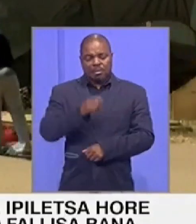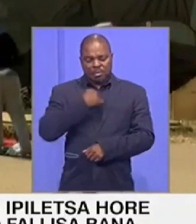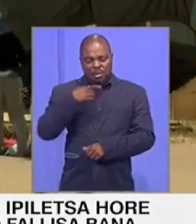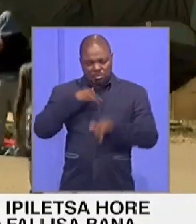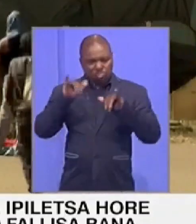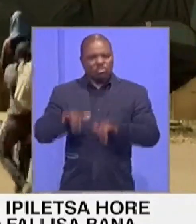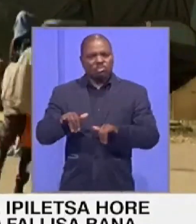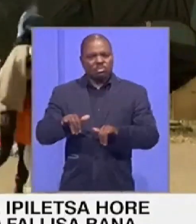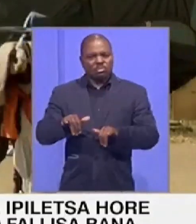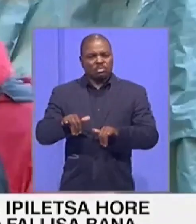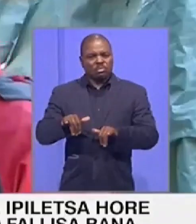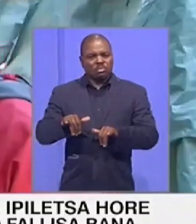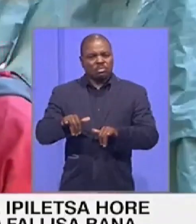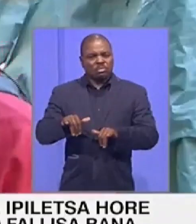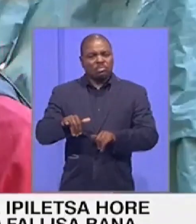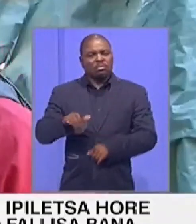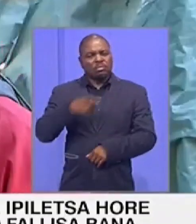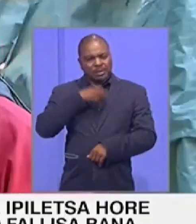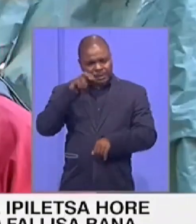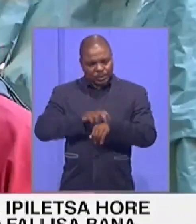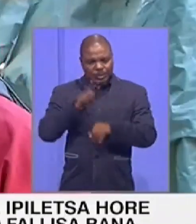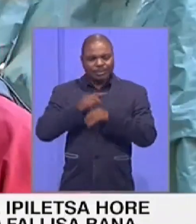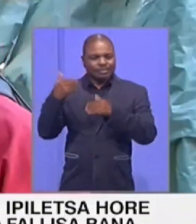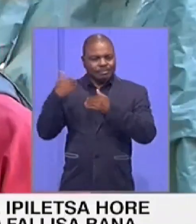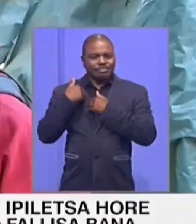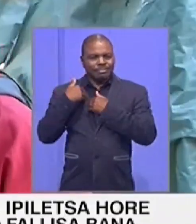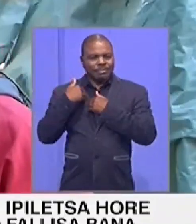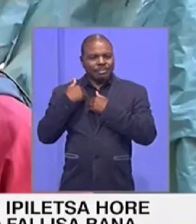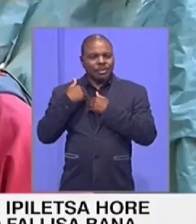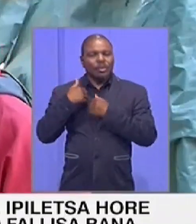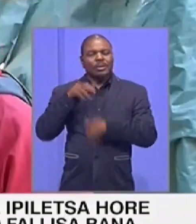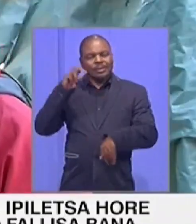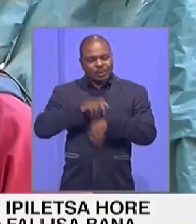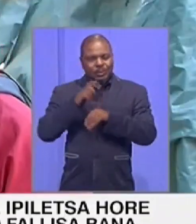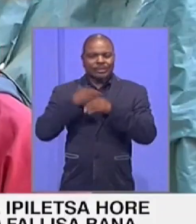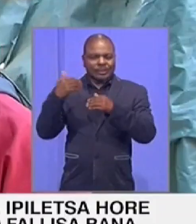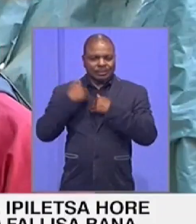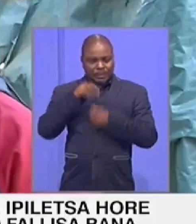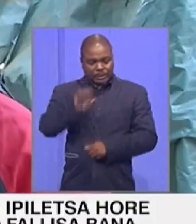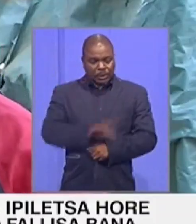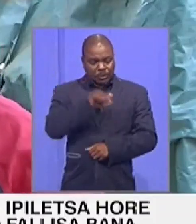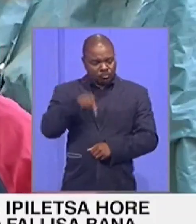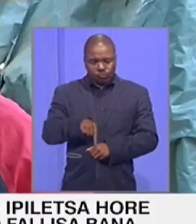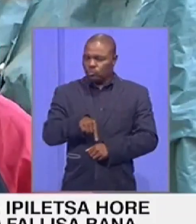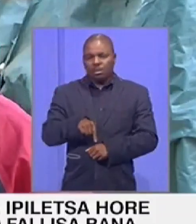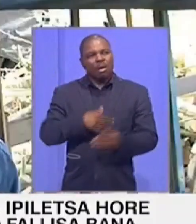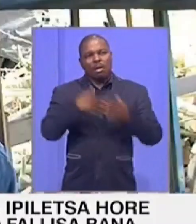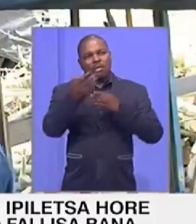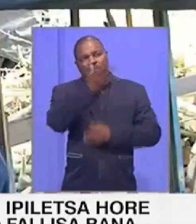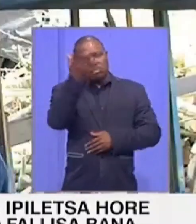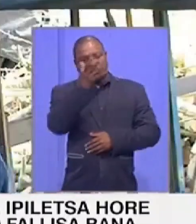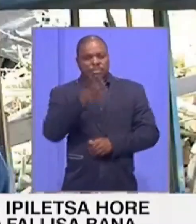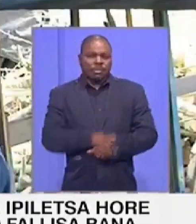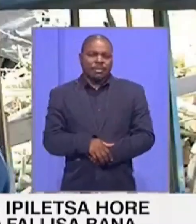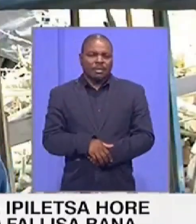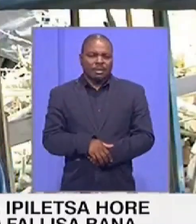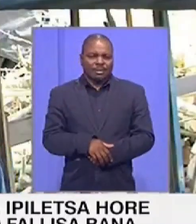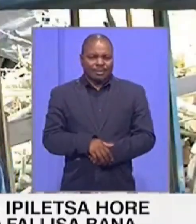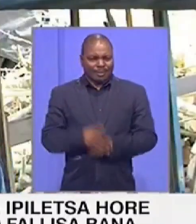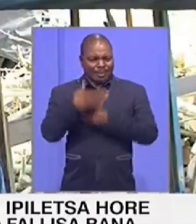here. We need to be safe. We need safety, not here in South Africa, to any place. You can't live